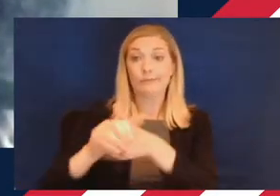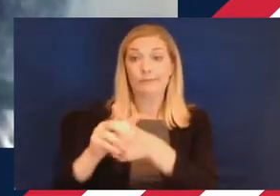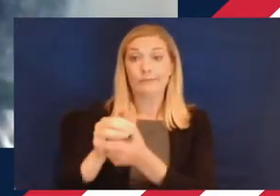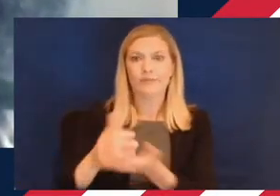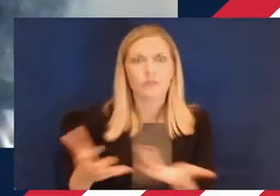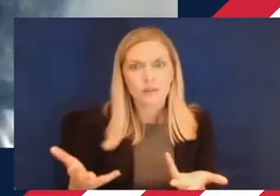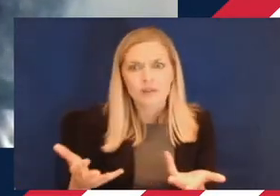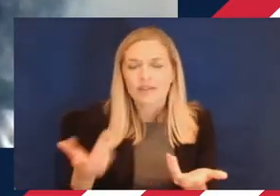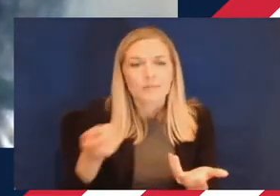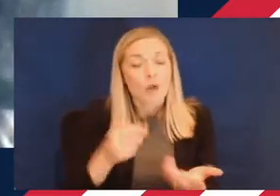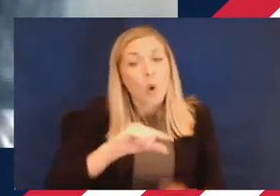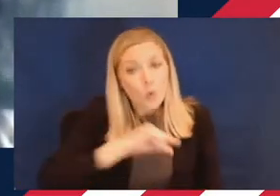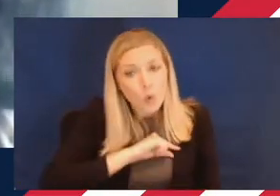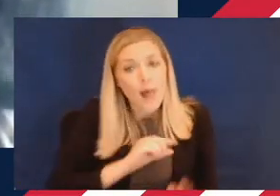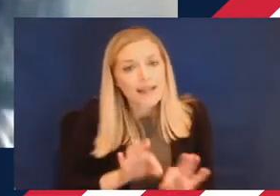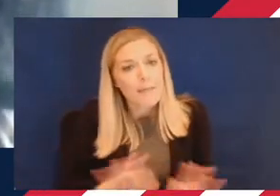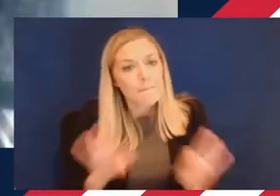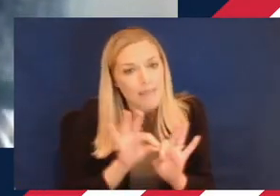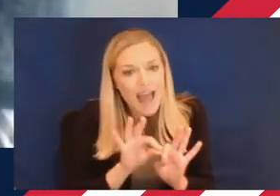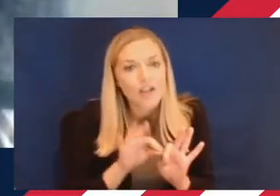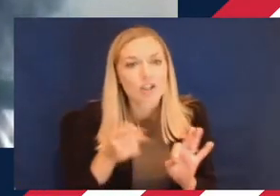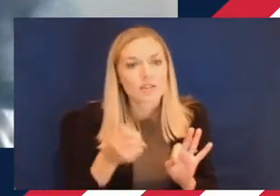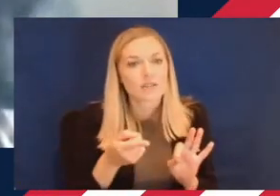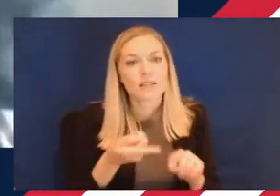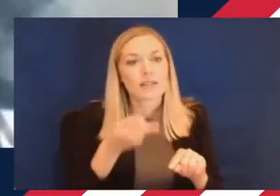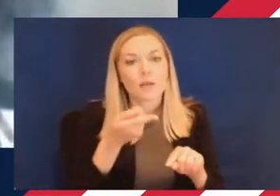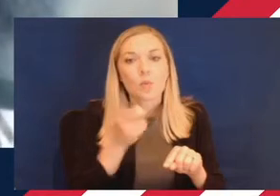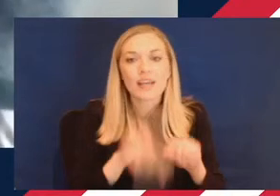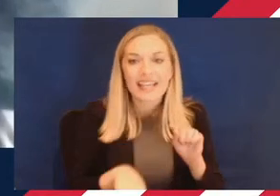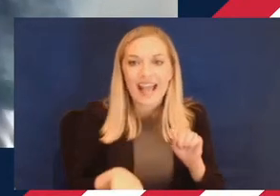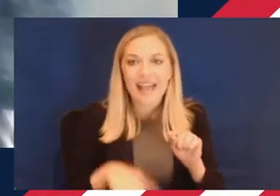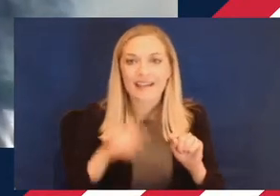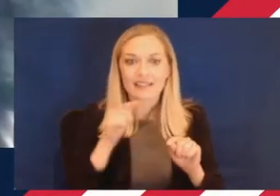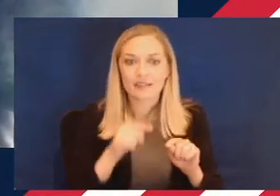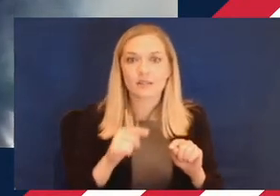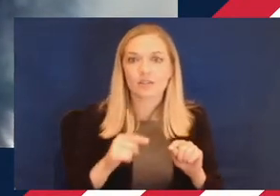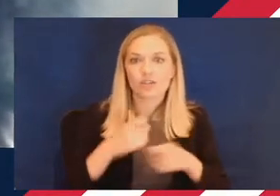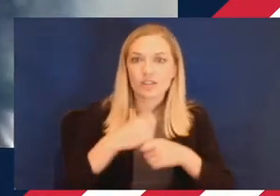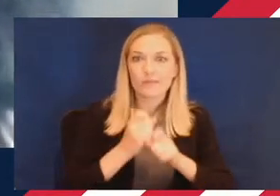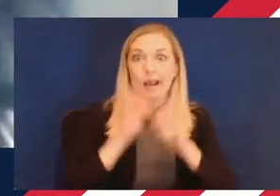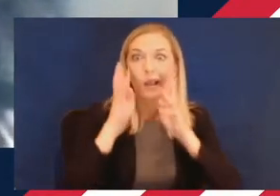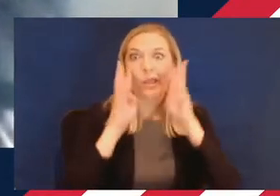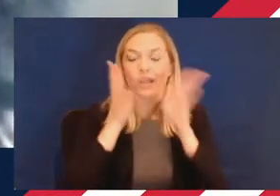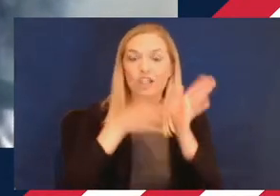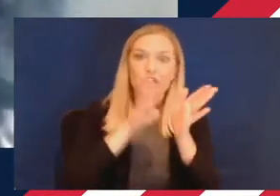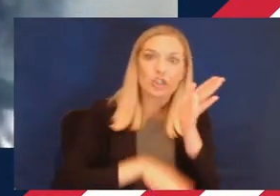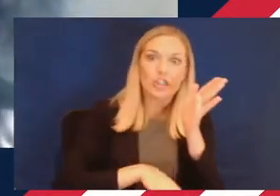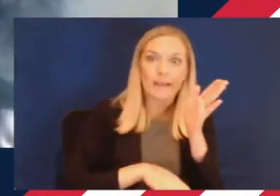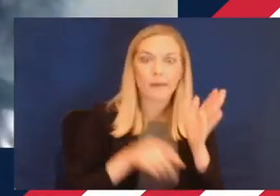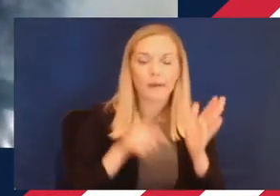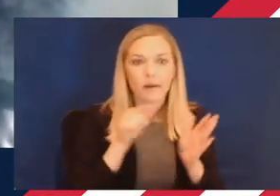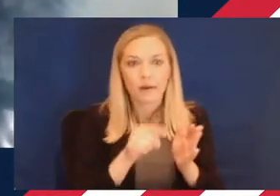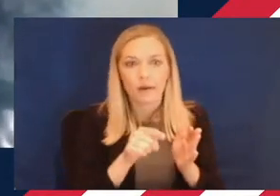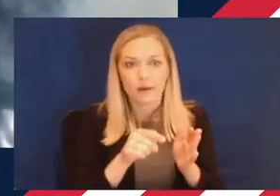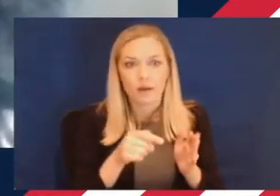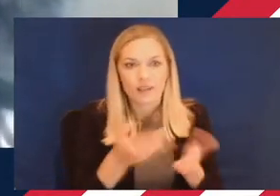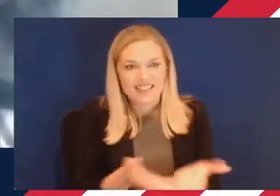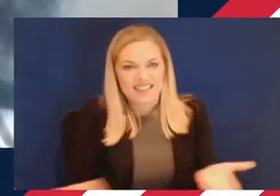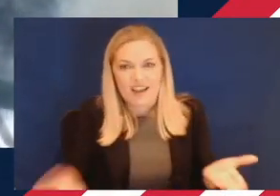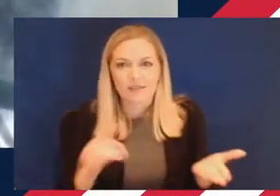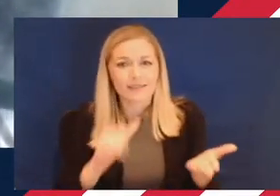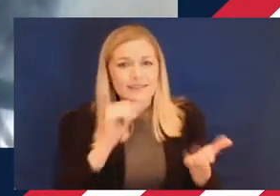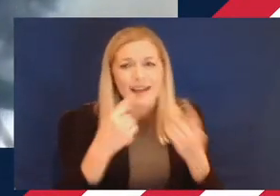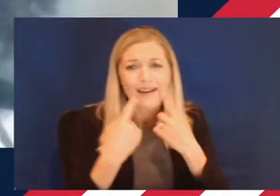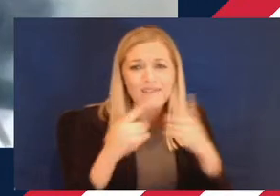quality care, especially in the age of COVID, cheap or cost effective. Ultimately, the COVID-19 health crisis